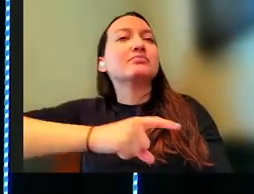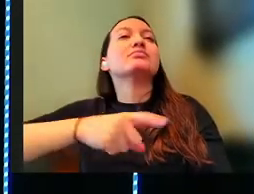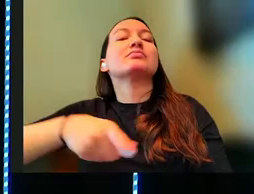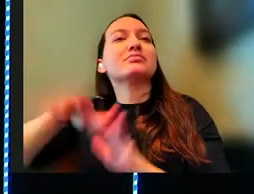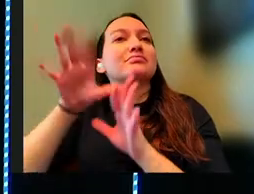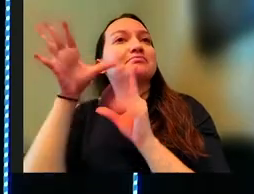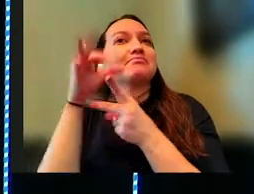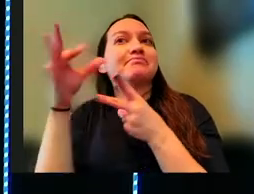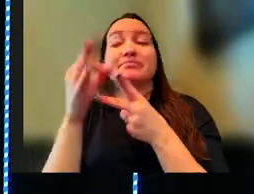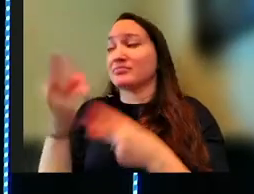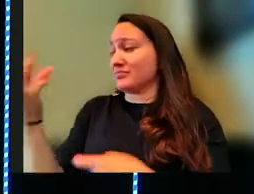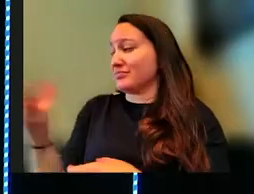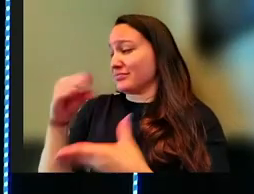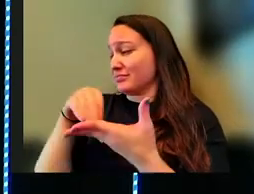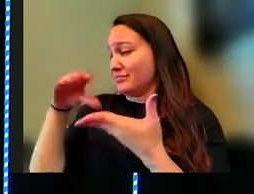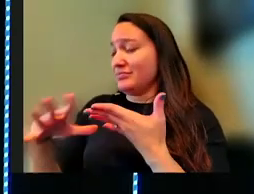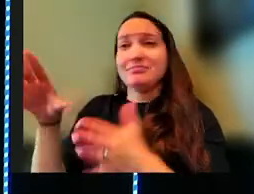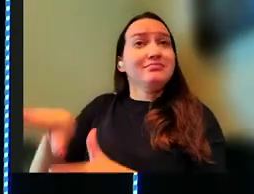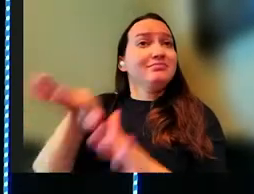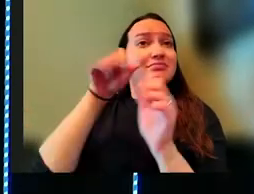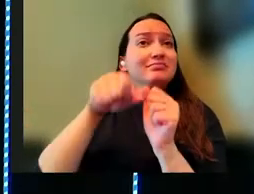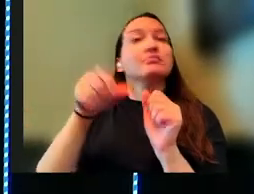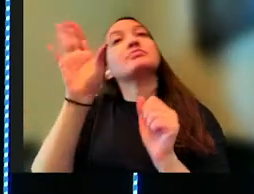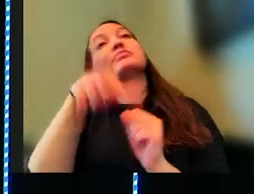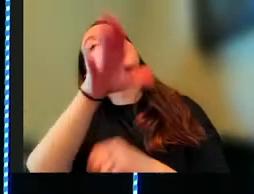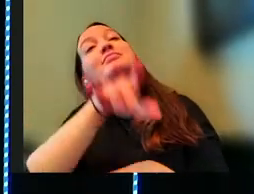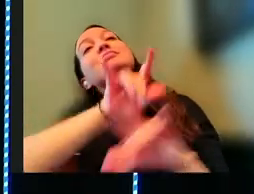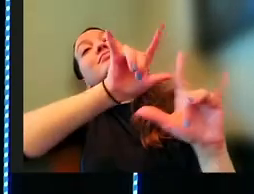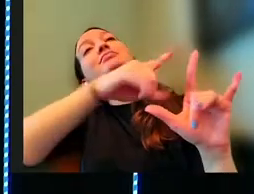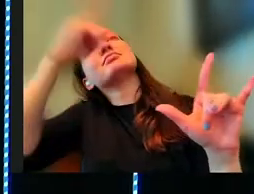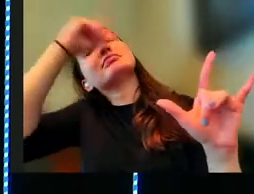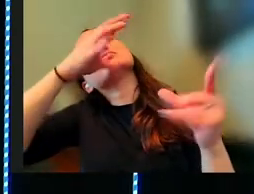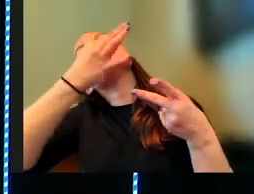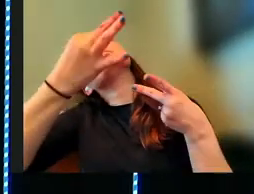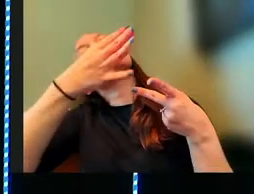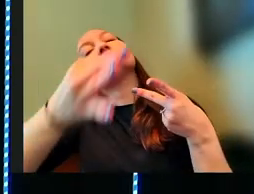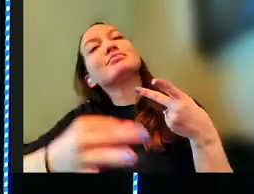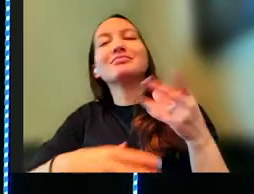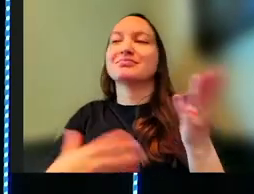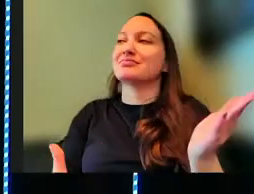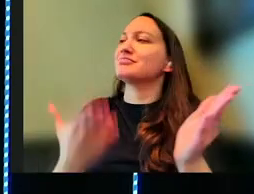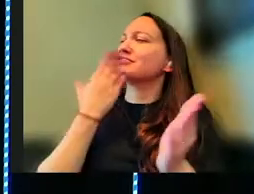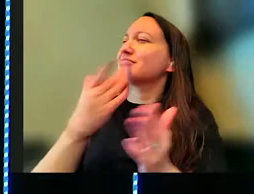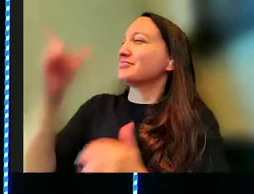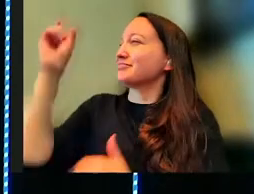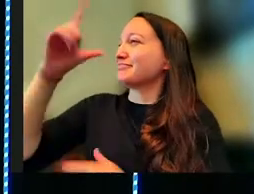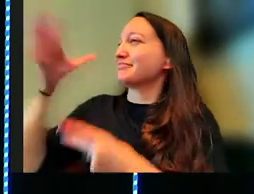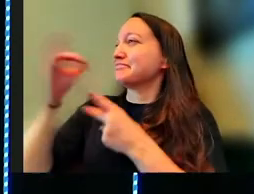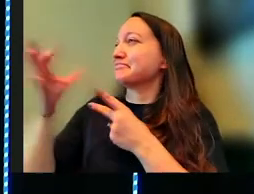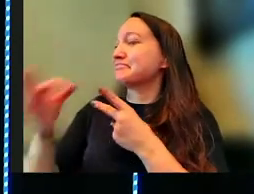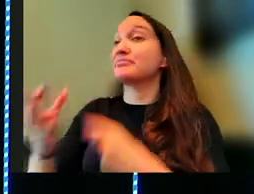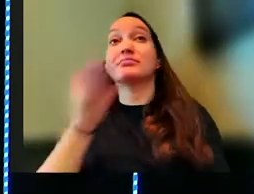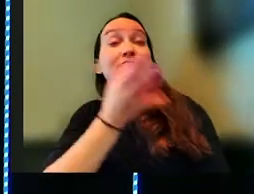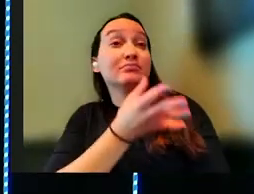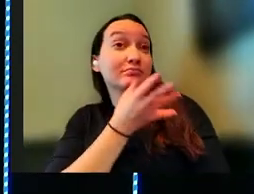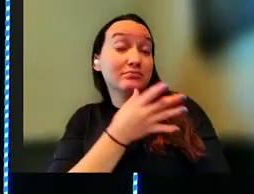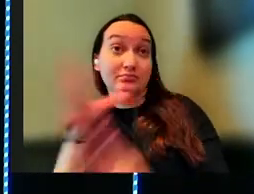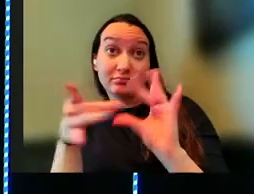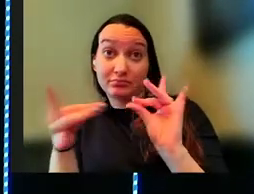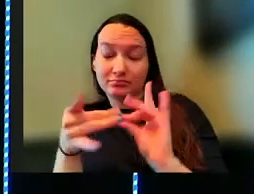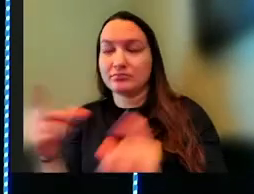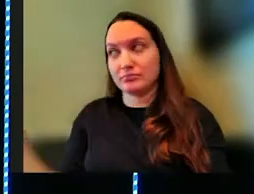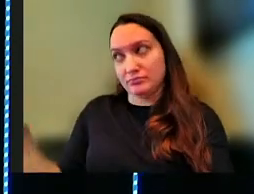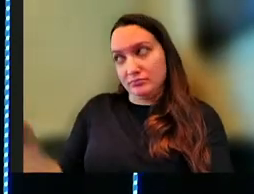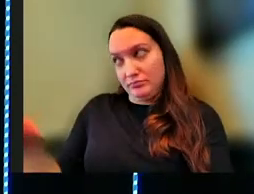like on Wednesday, students will be leaving and just randomly like, hey, love you. Make the wise choice. You know, like make wise choices. My mom used to say to me all the time, make wise choices. I'm like, yes, ma'am,